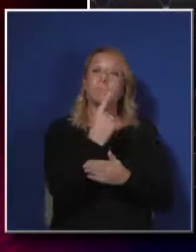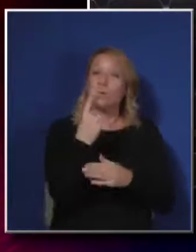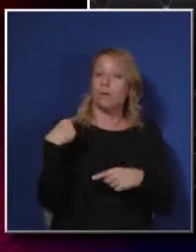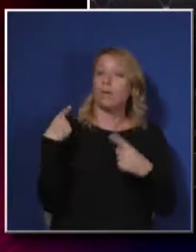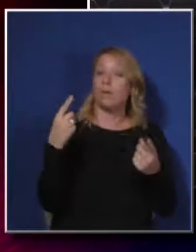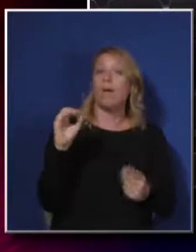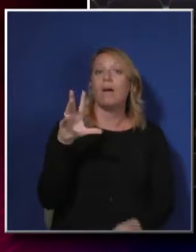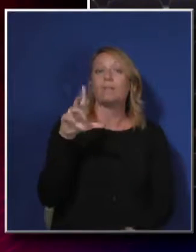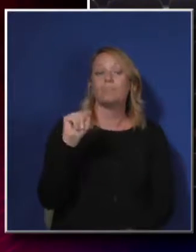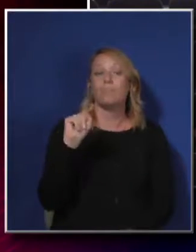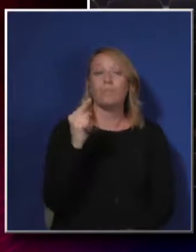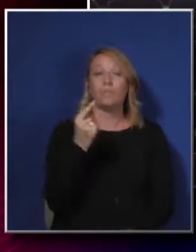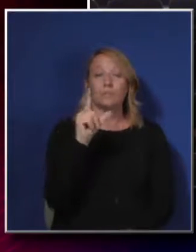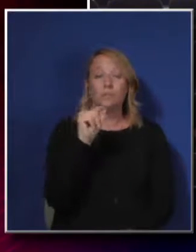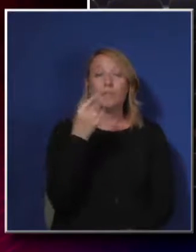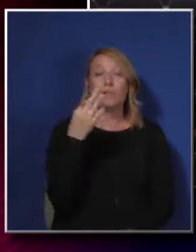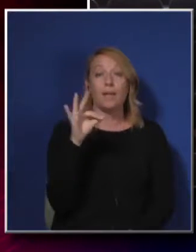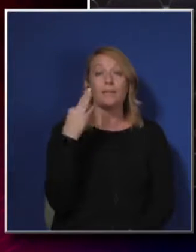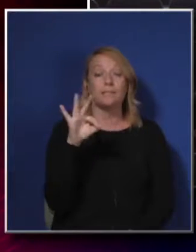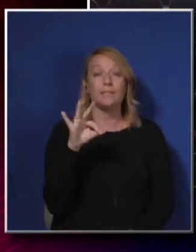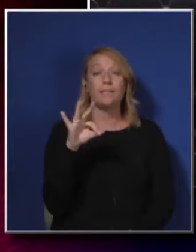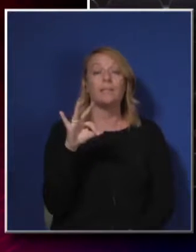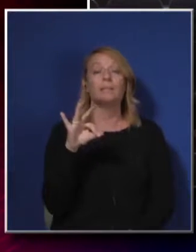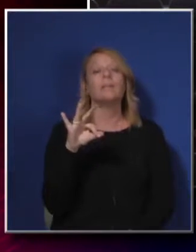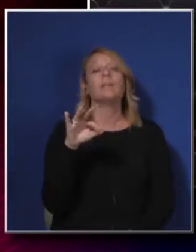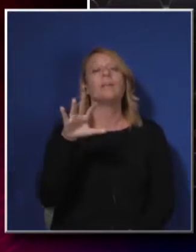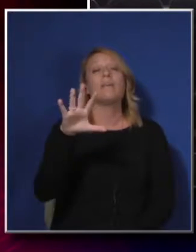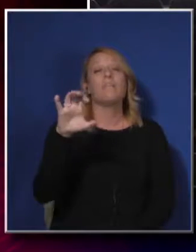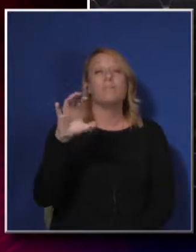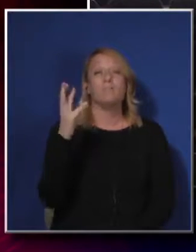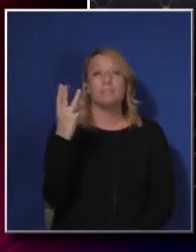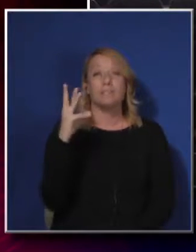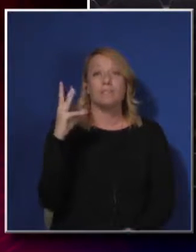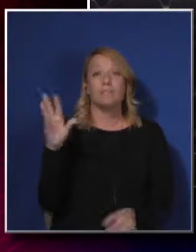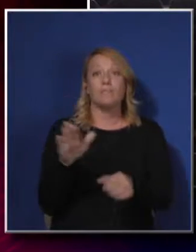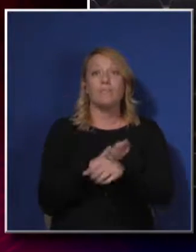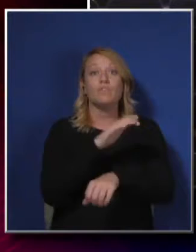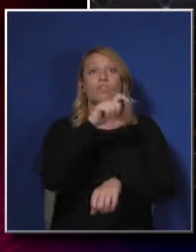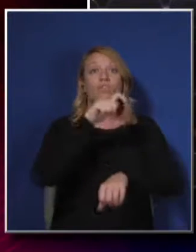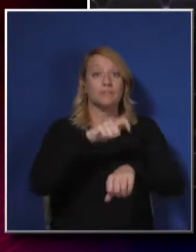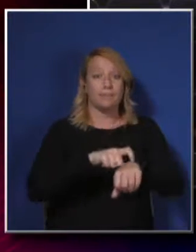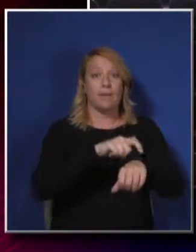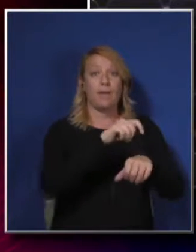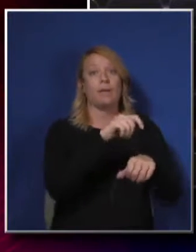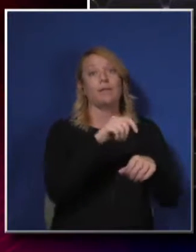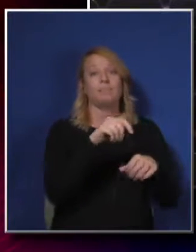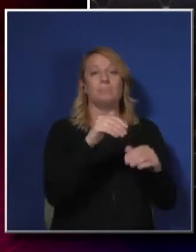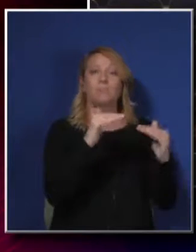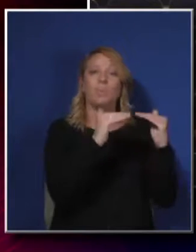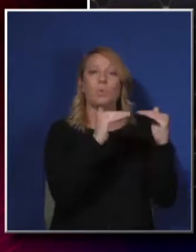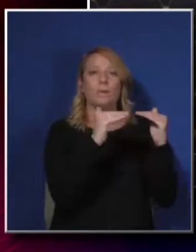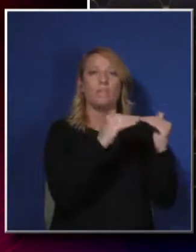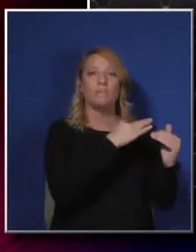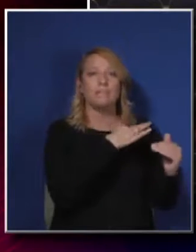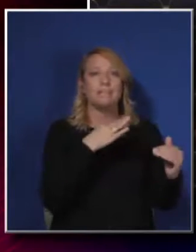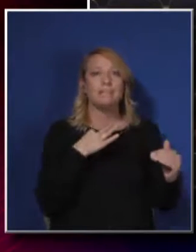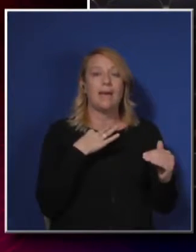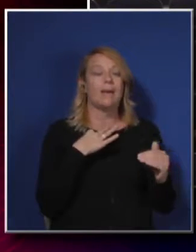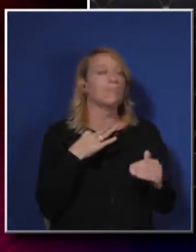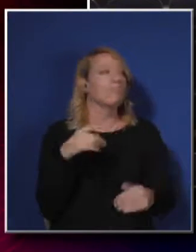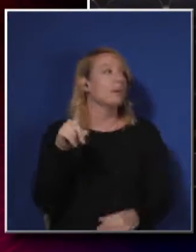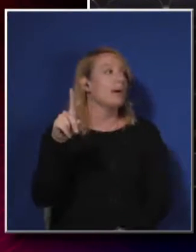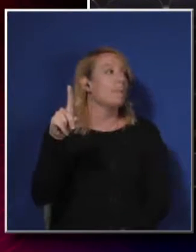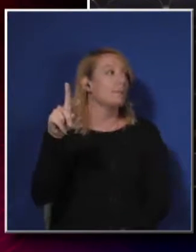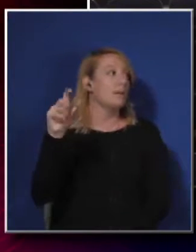1st, 2019, there were about 516 full-time equivalents and 105 vacant positions.